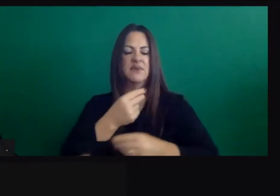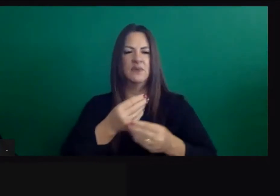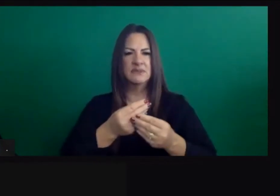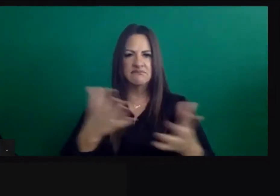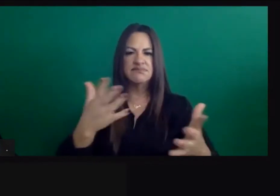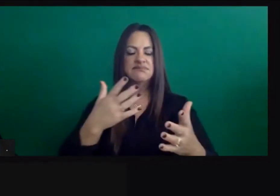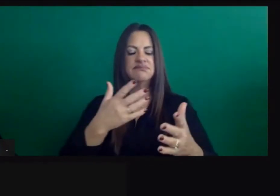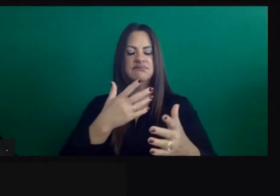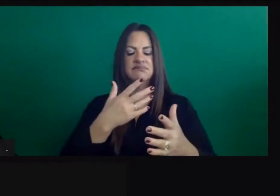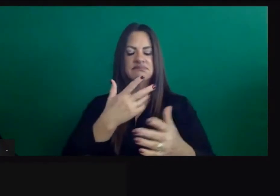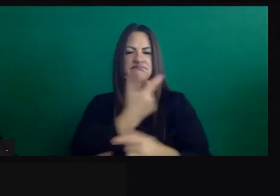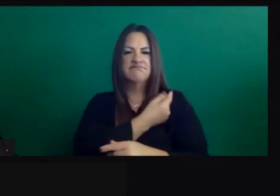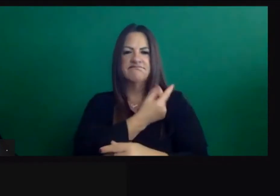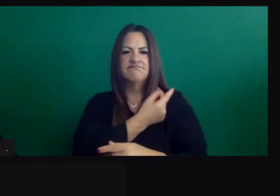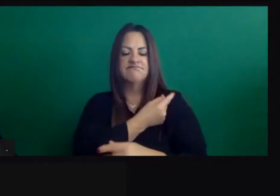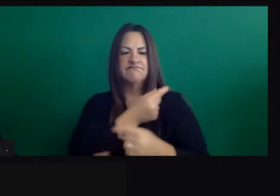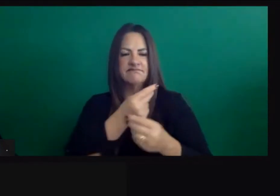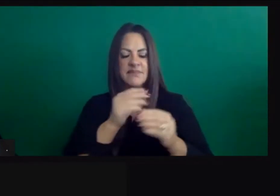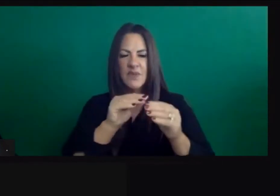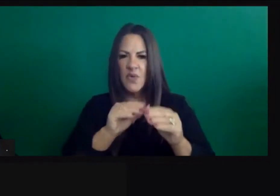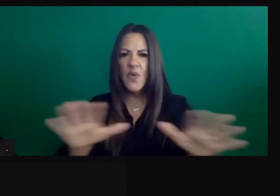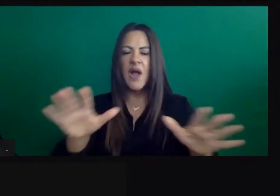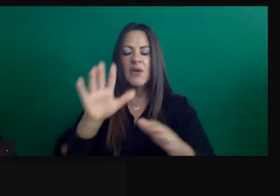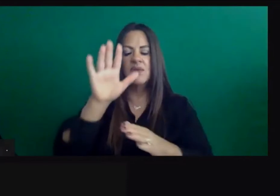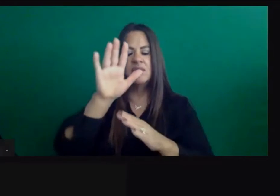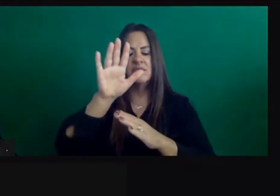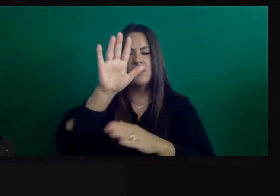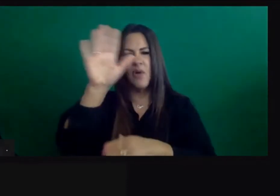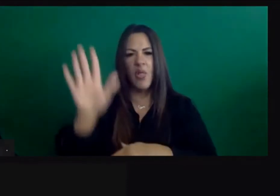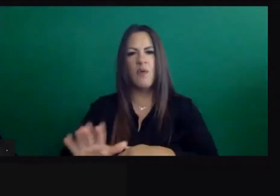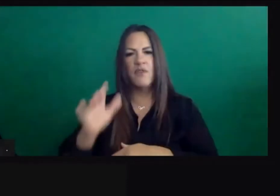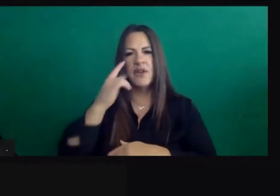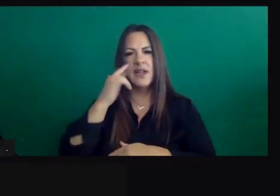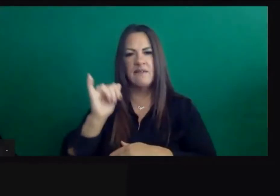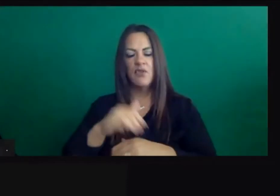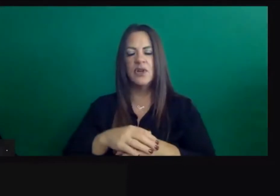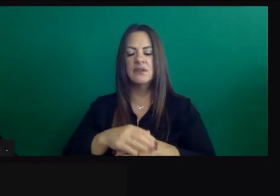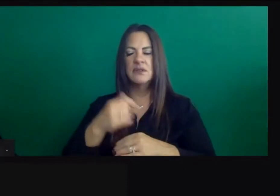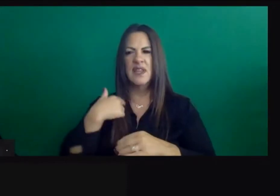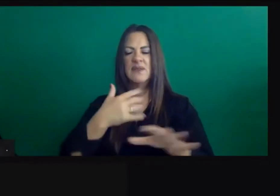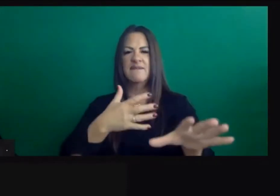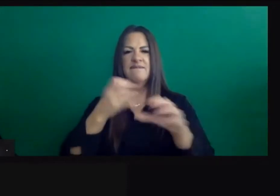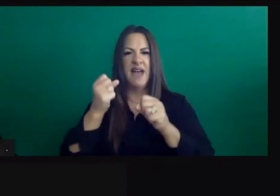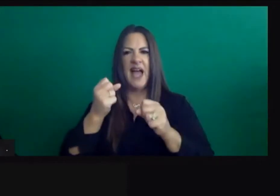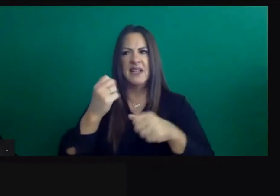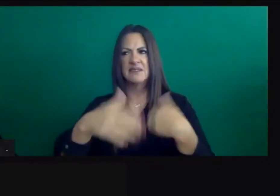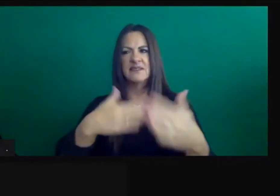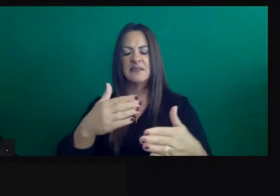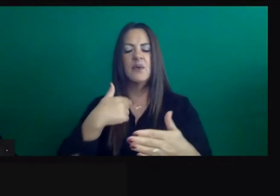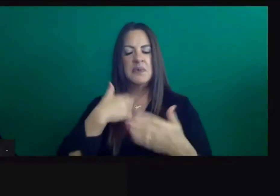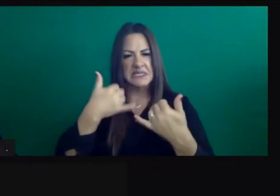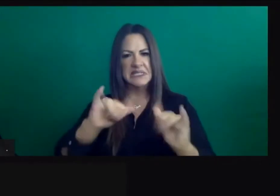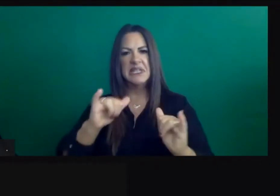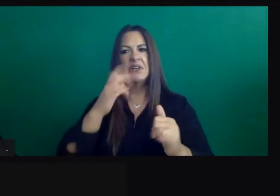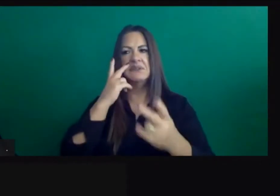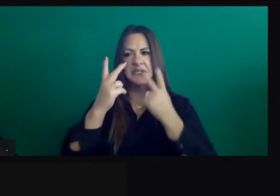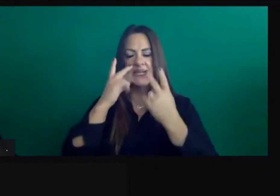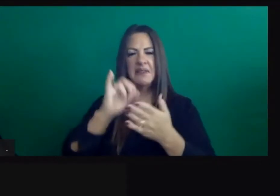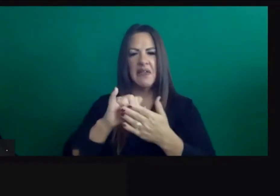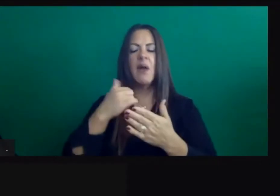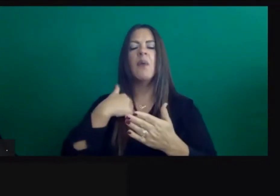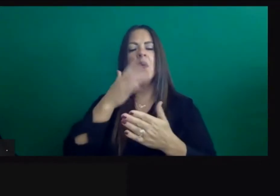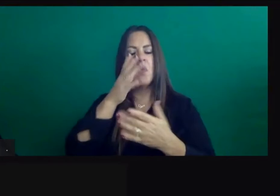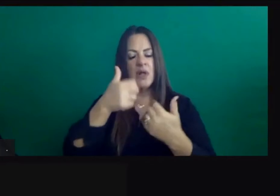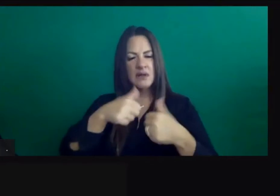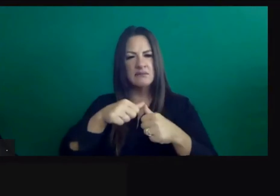and most across the state. And that's tremendous progress. So we think that we'll continue to see that and work on it. And we